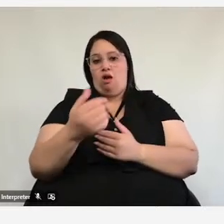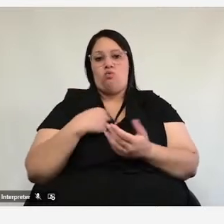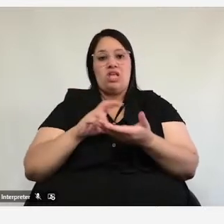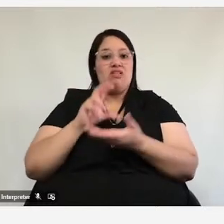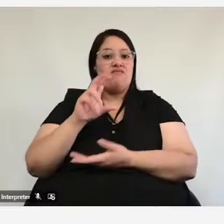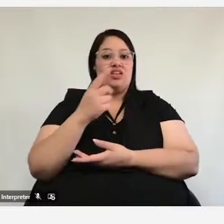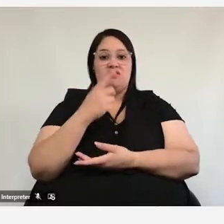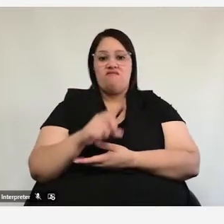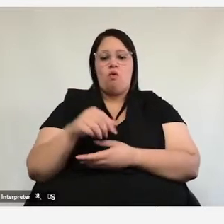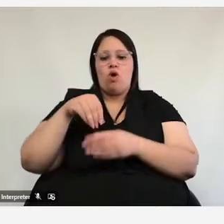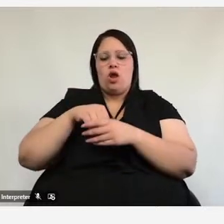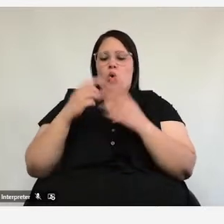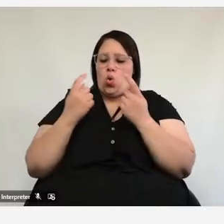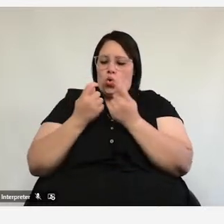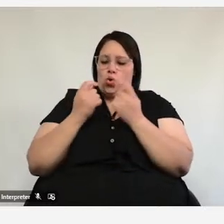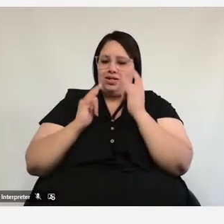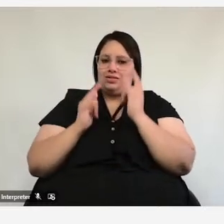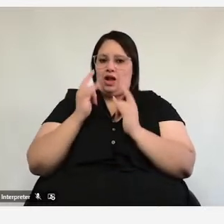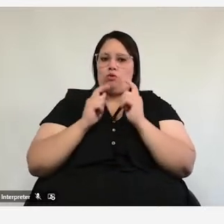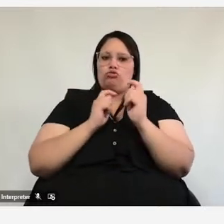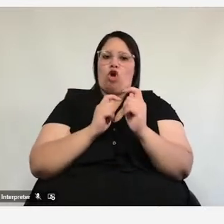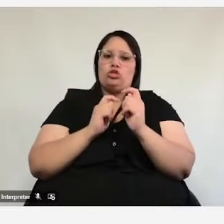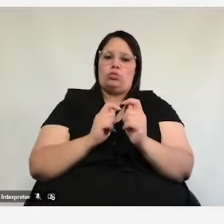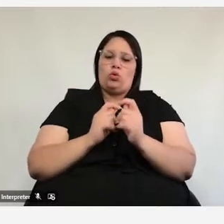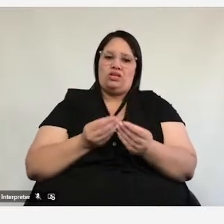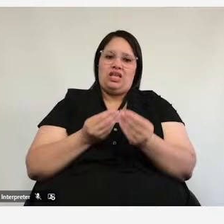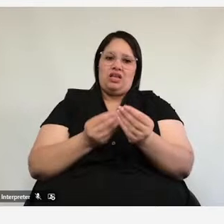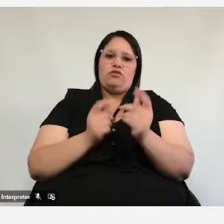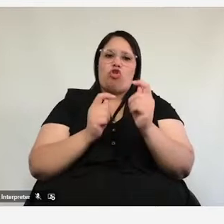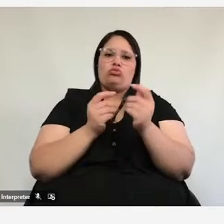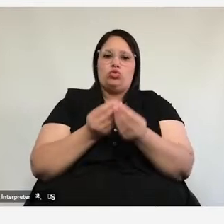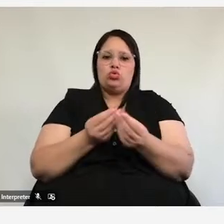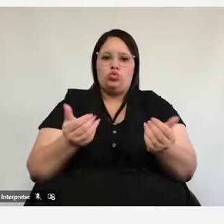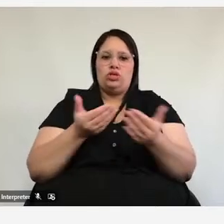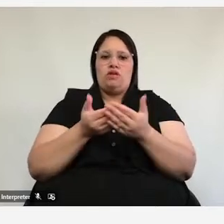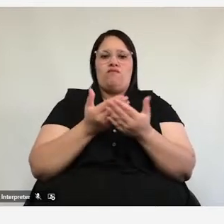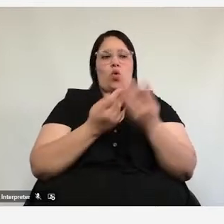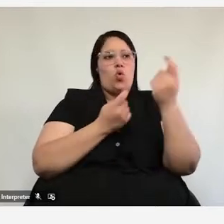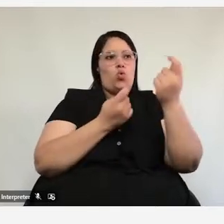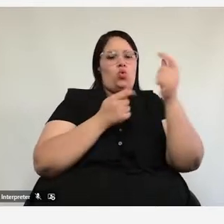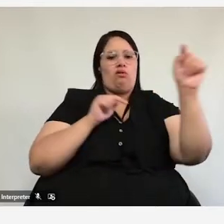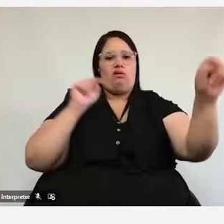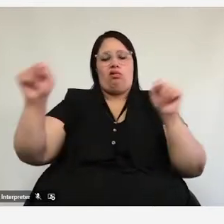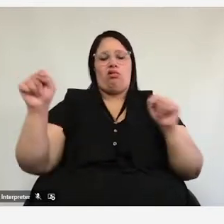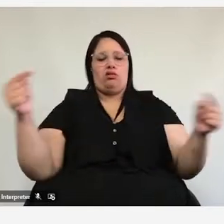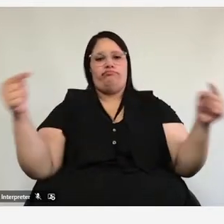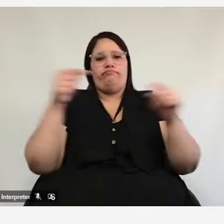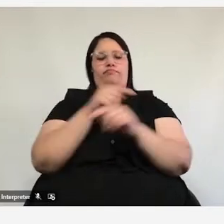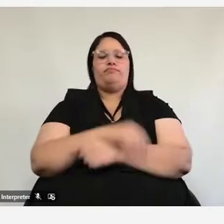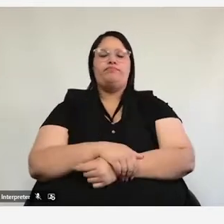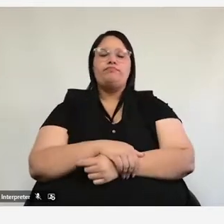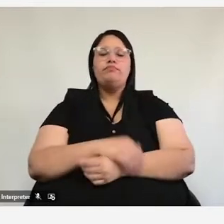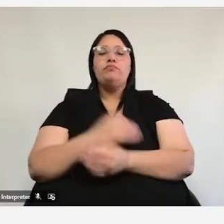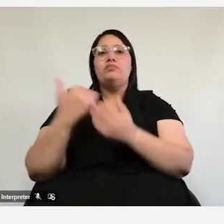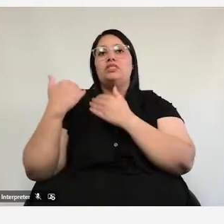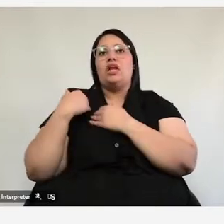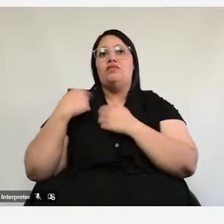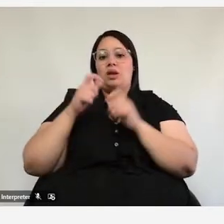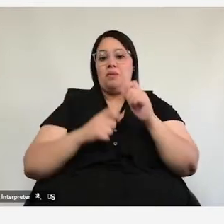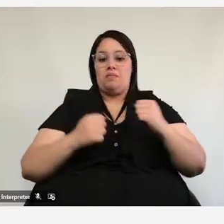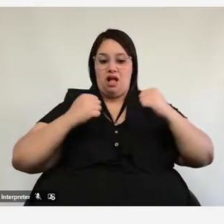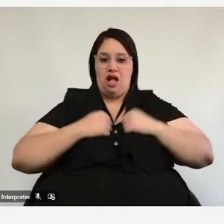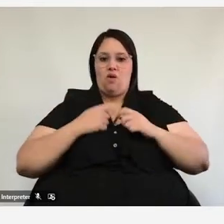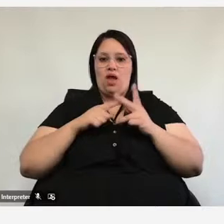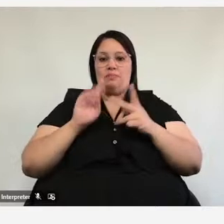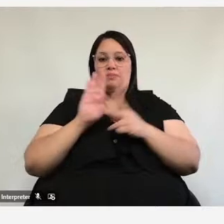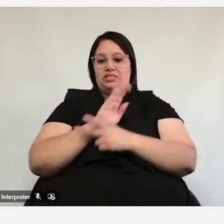Intertown Rural Transport Solution, providing transport solutions between rural towns. Speaker, the safety of our residents and businesses